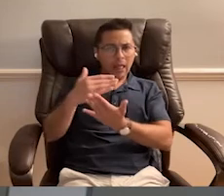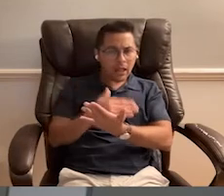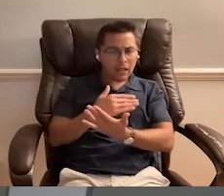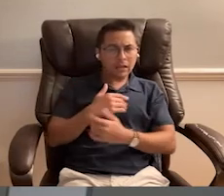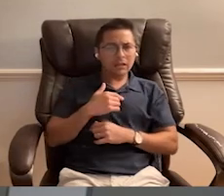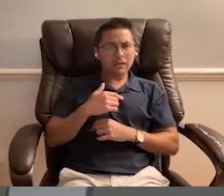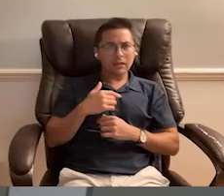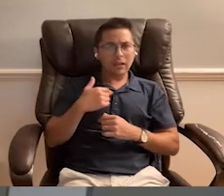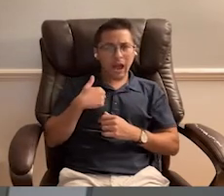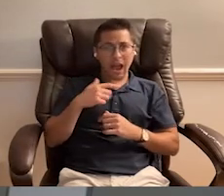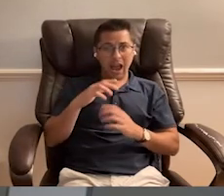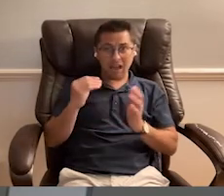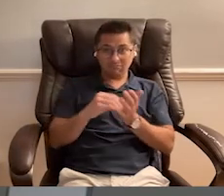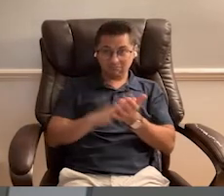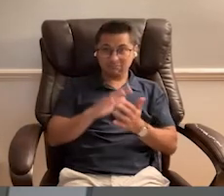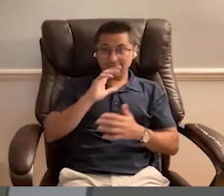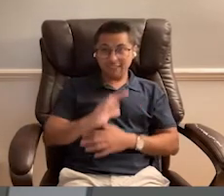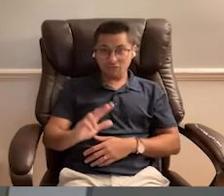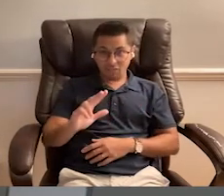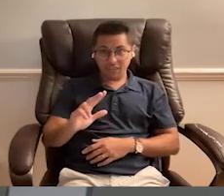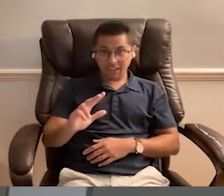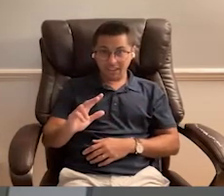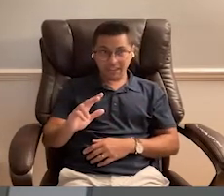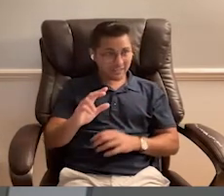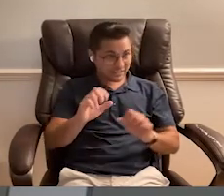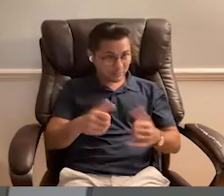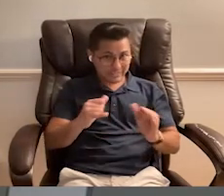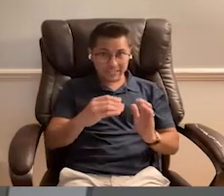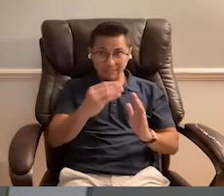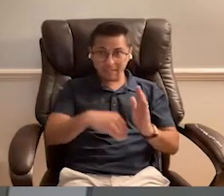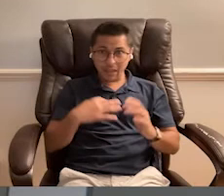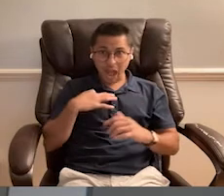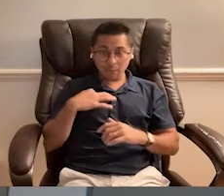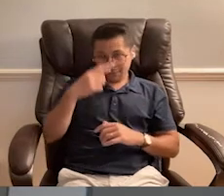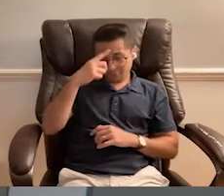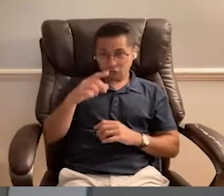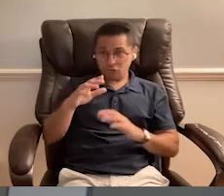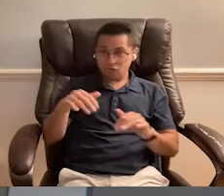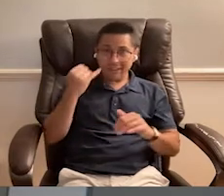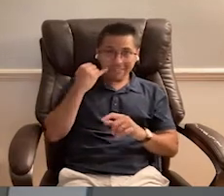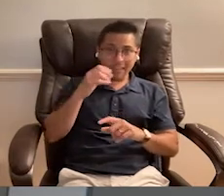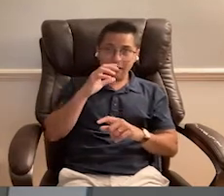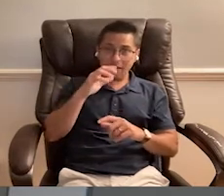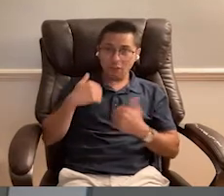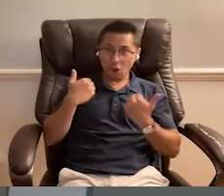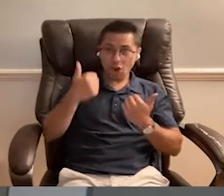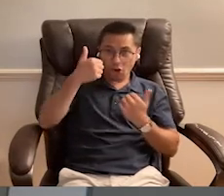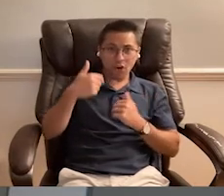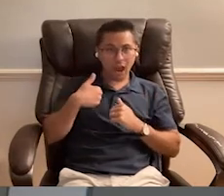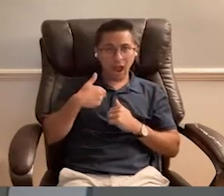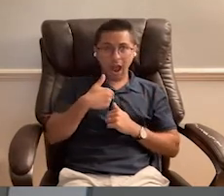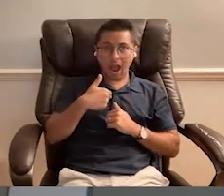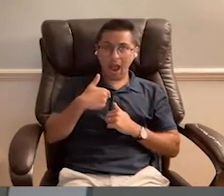has been on the waiting list. I did him at the age of 3. Can we still fill out applications